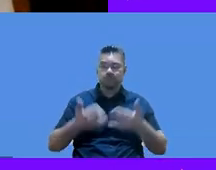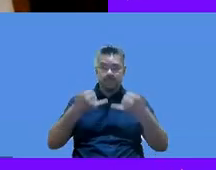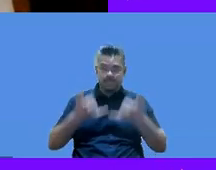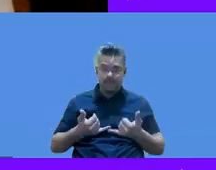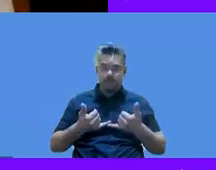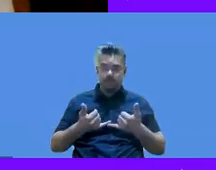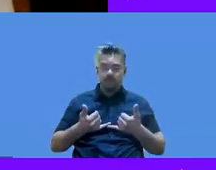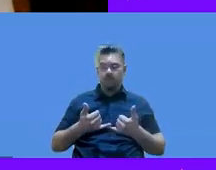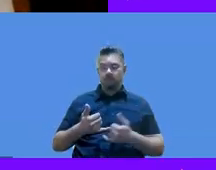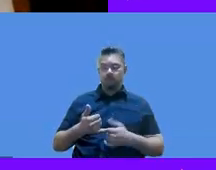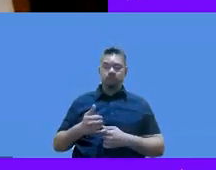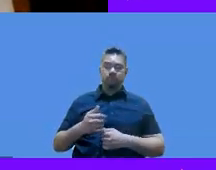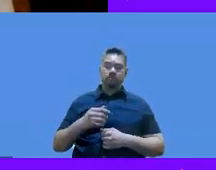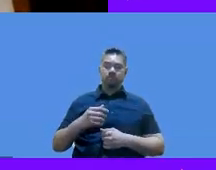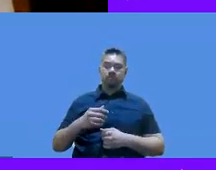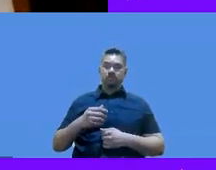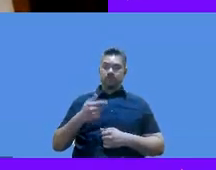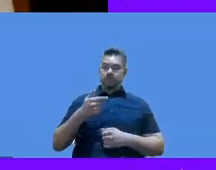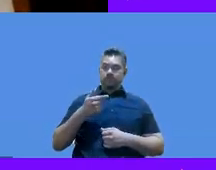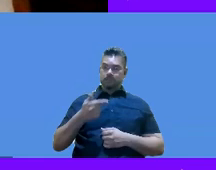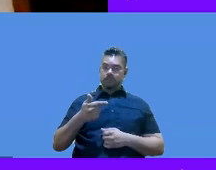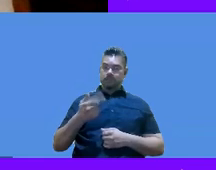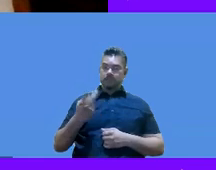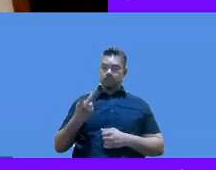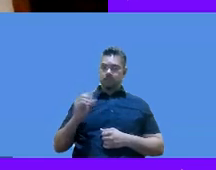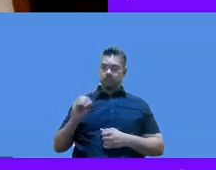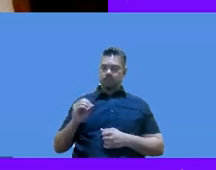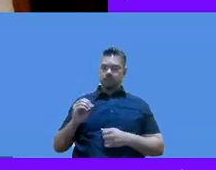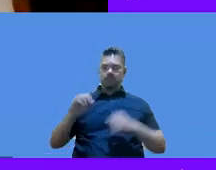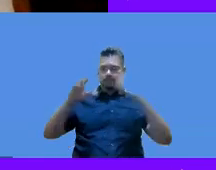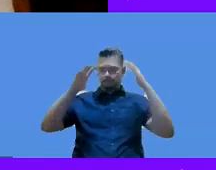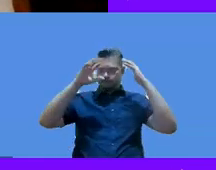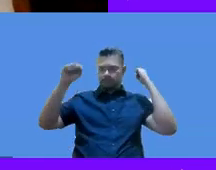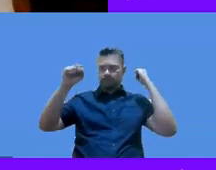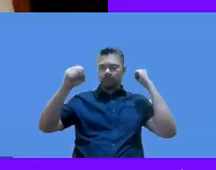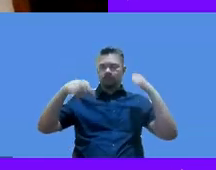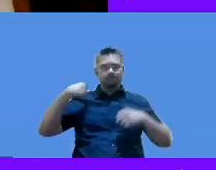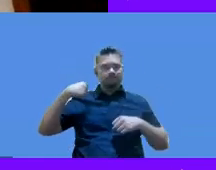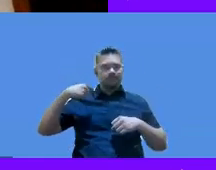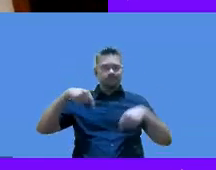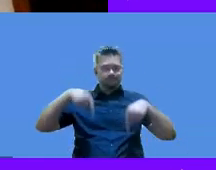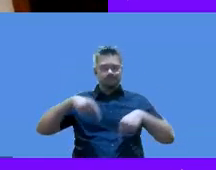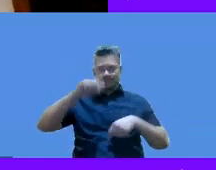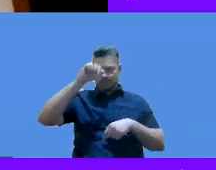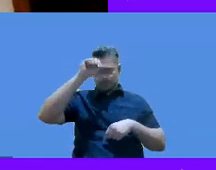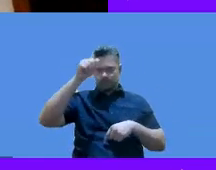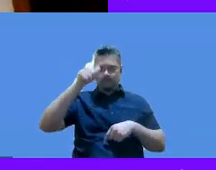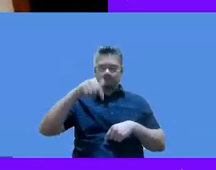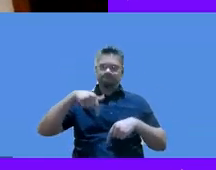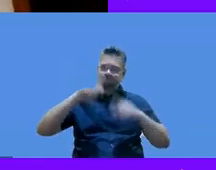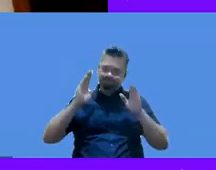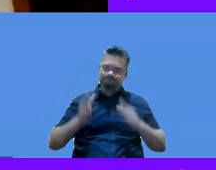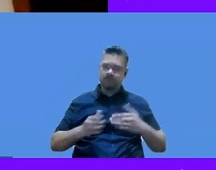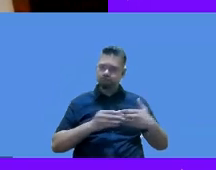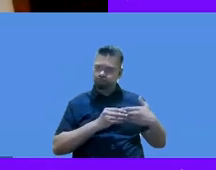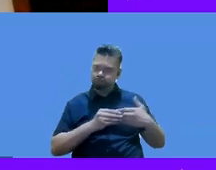by our leaders to showcase why and how adolescent and youth must be empowered and how this huge demographic dividend